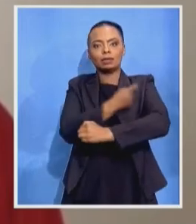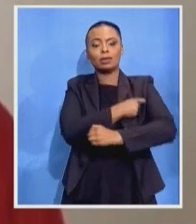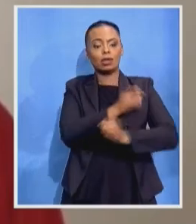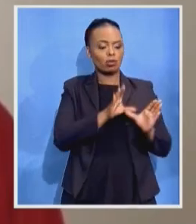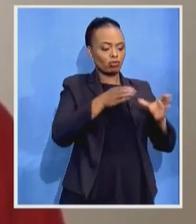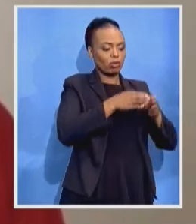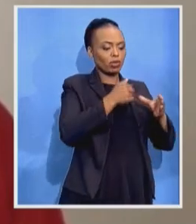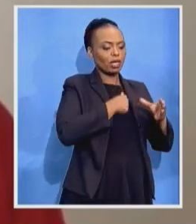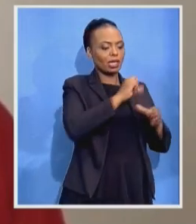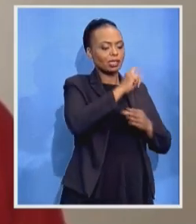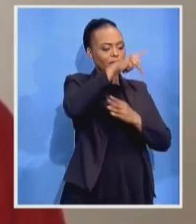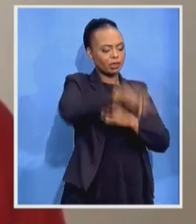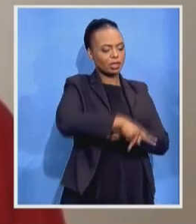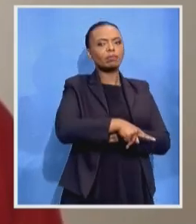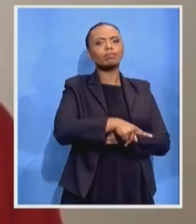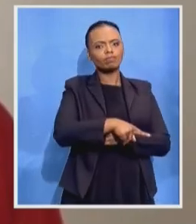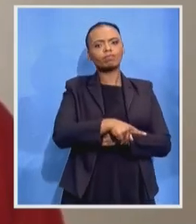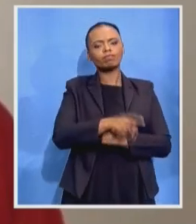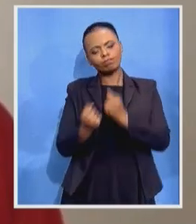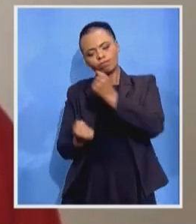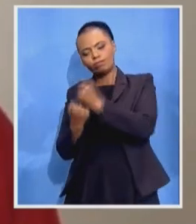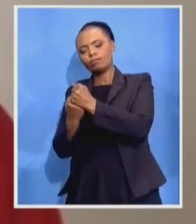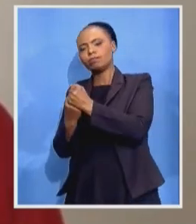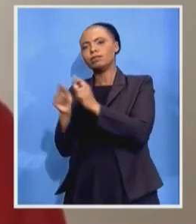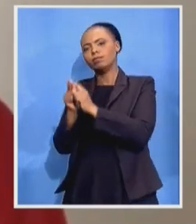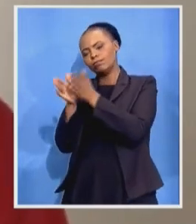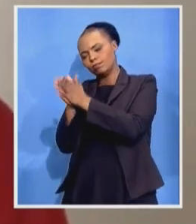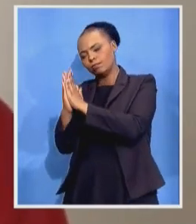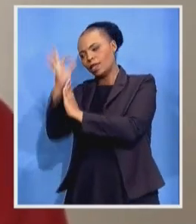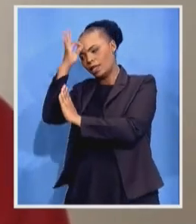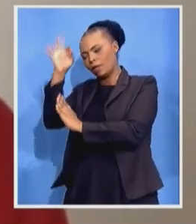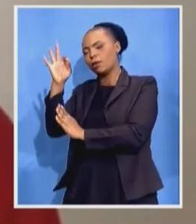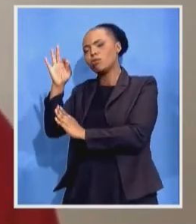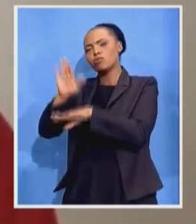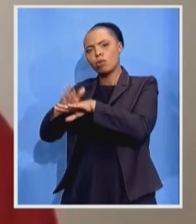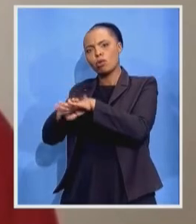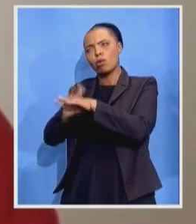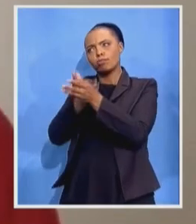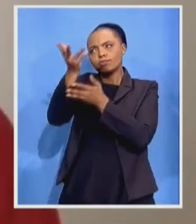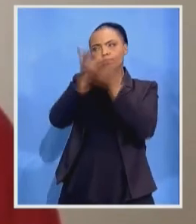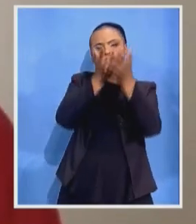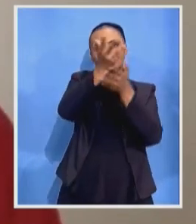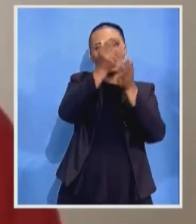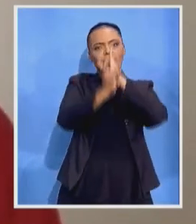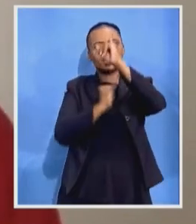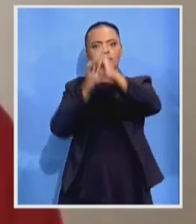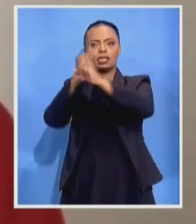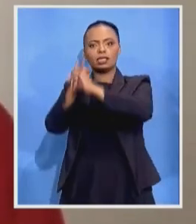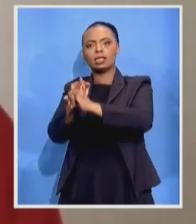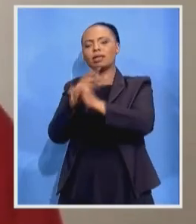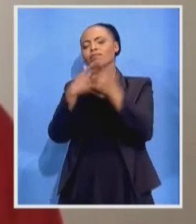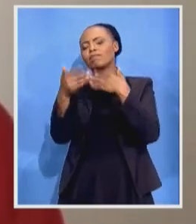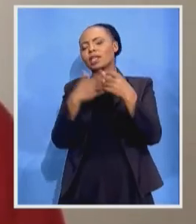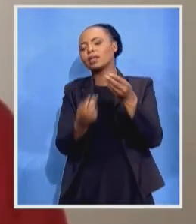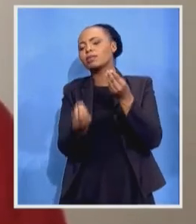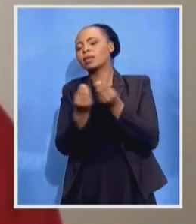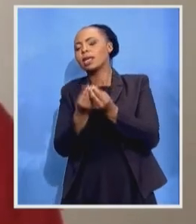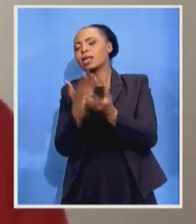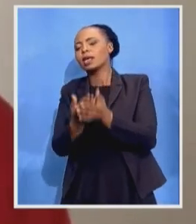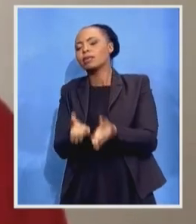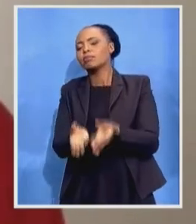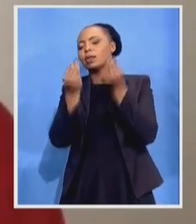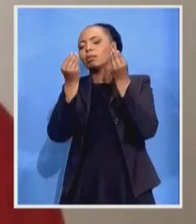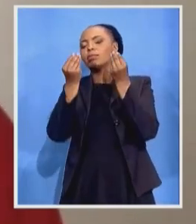engage internationally with all the areas that potentially can give us a vaccine. But I will leave